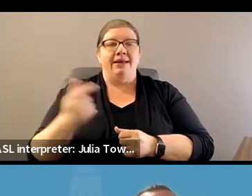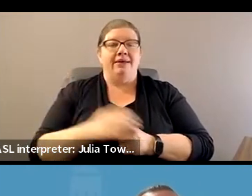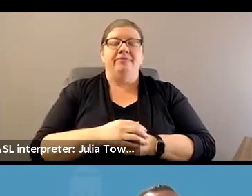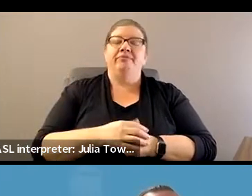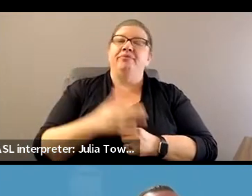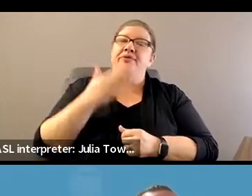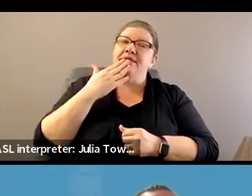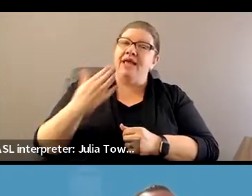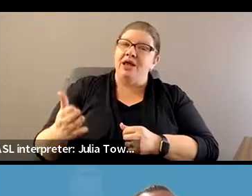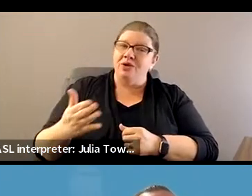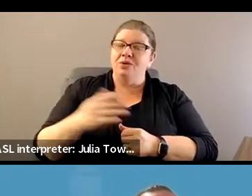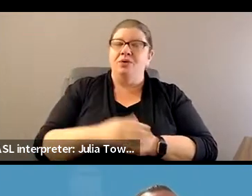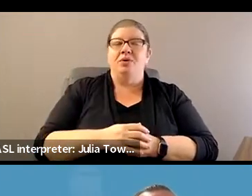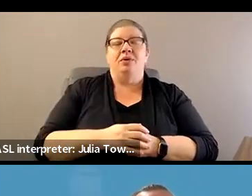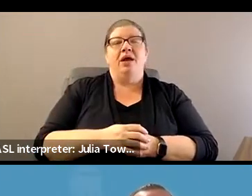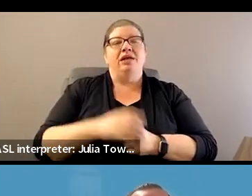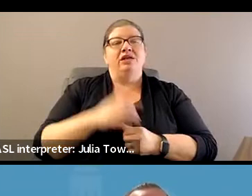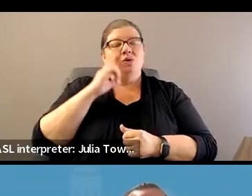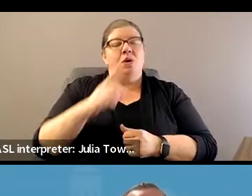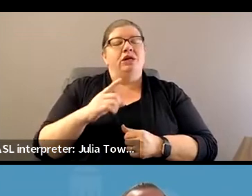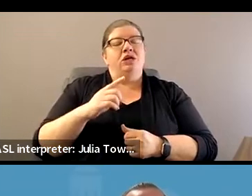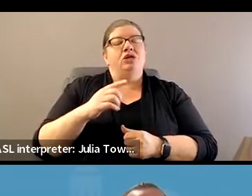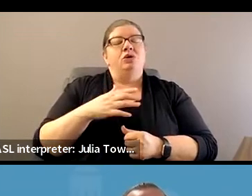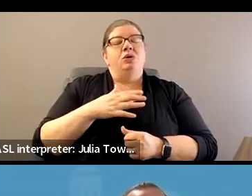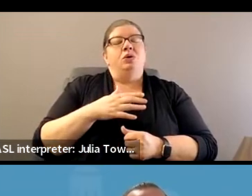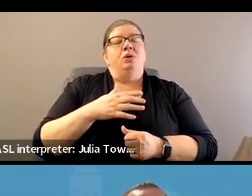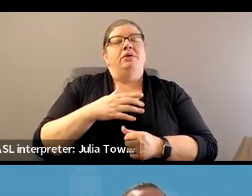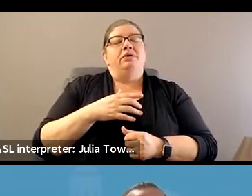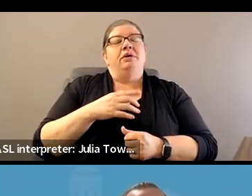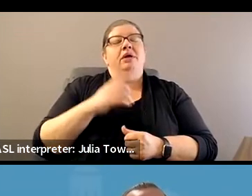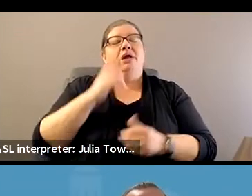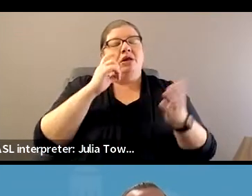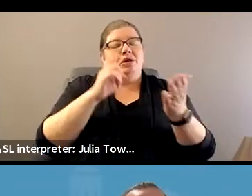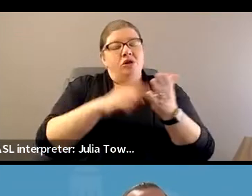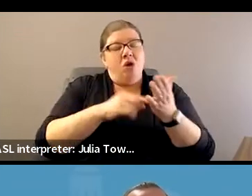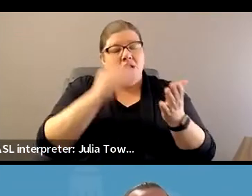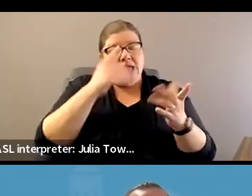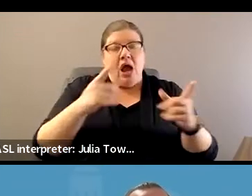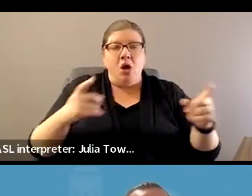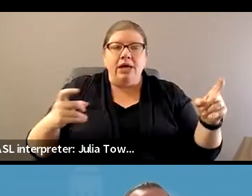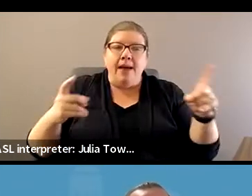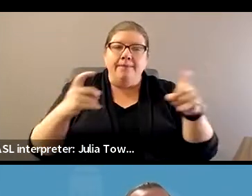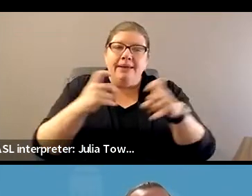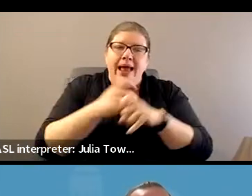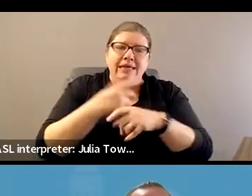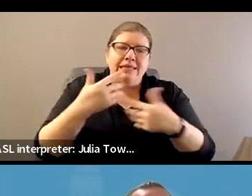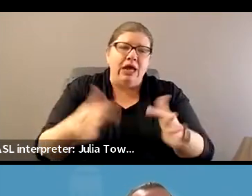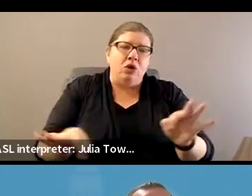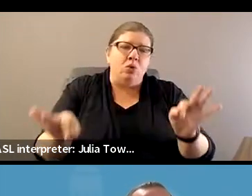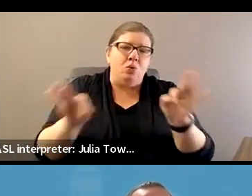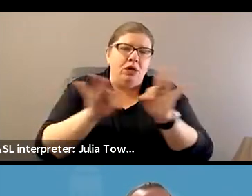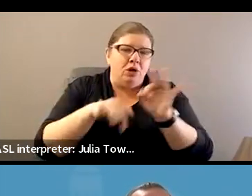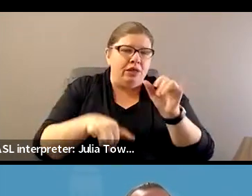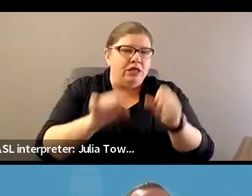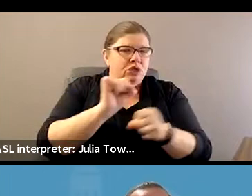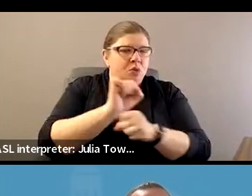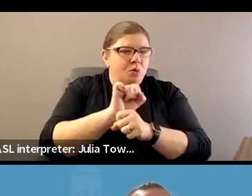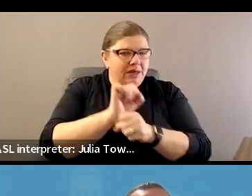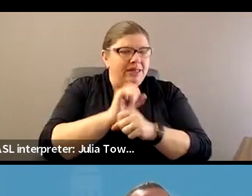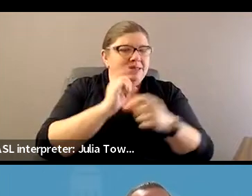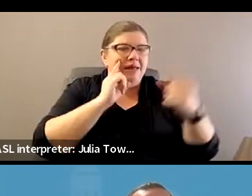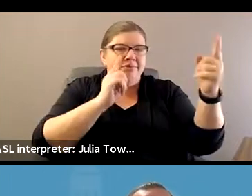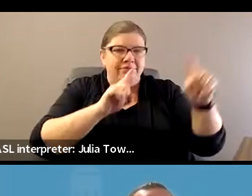just wanted to acknowledge how complex and critical this work is, and to echo